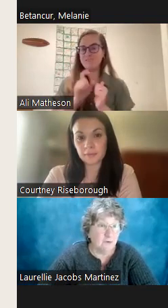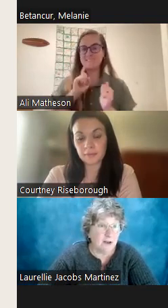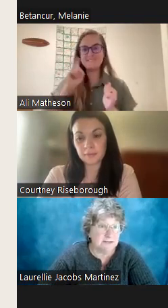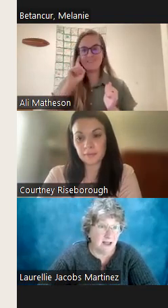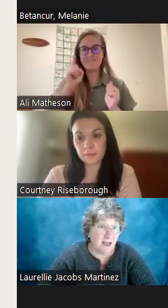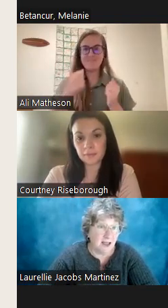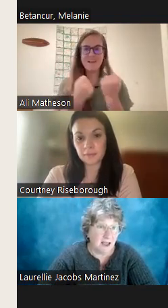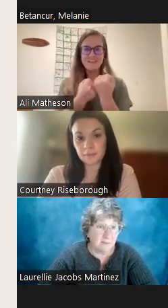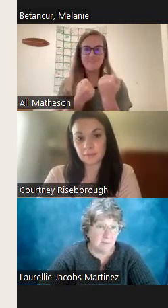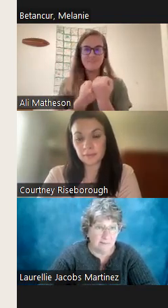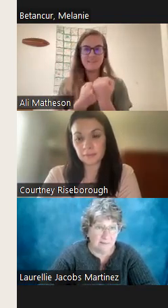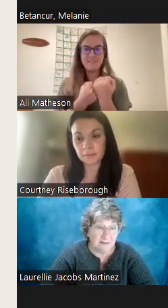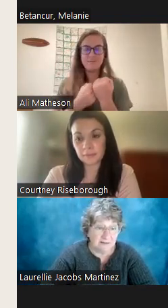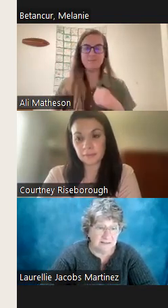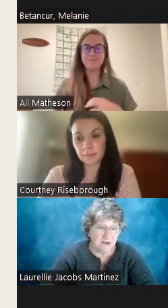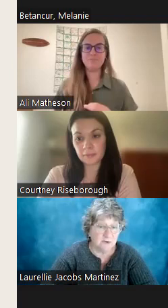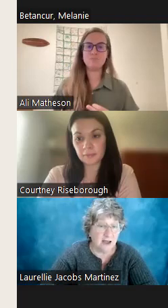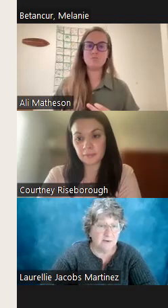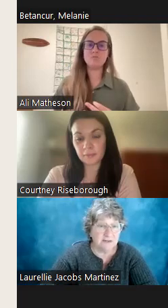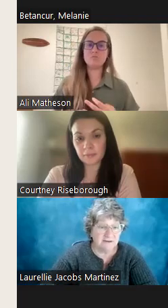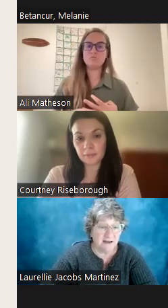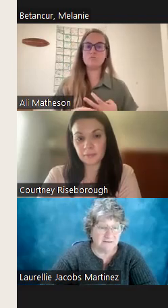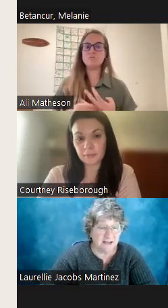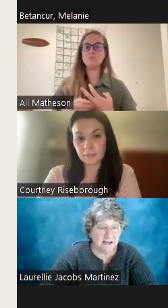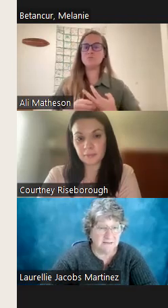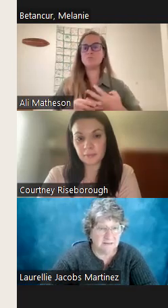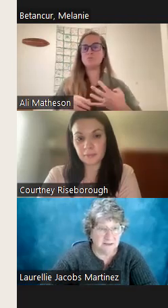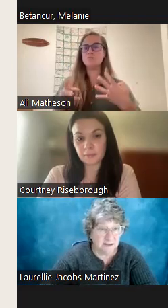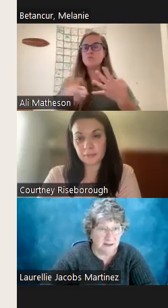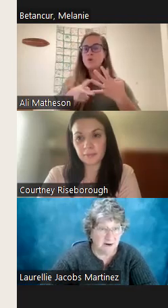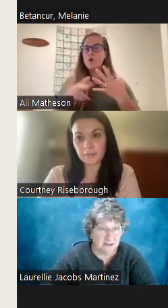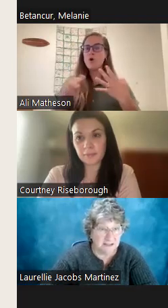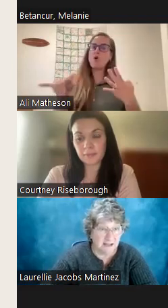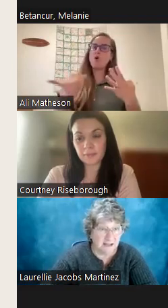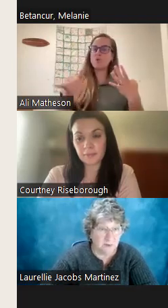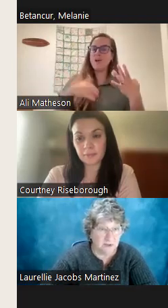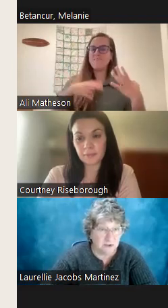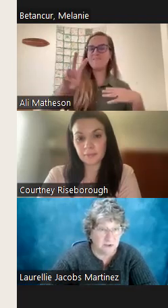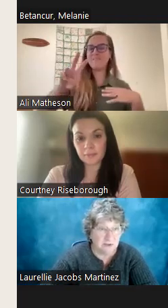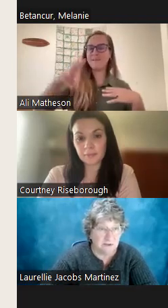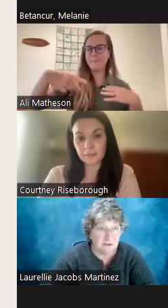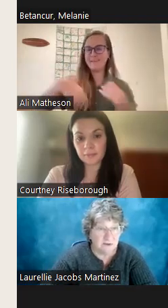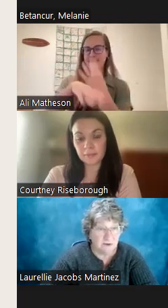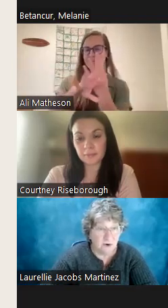You can request an appointment and schedule that with a deaf advocate in American Sign Language.